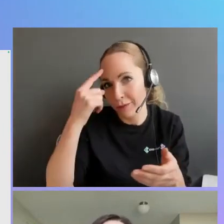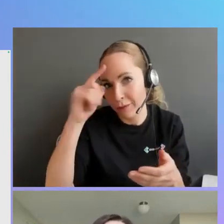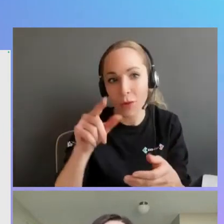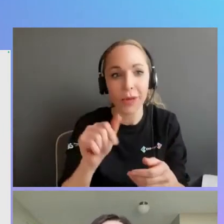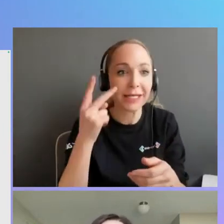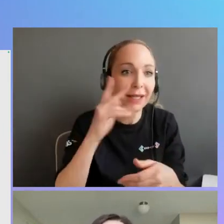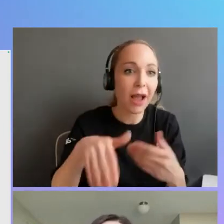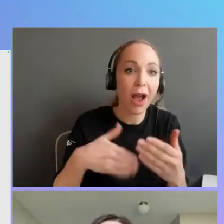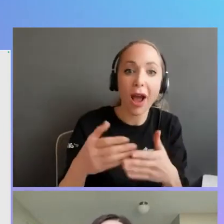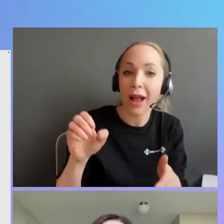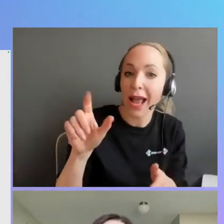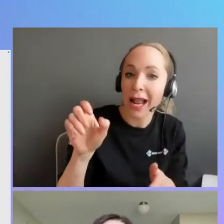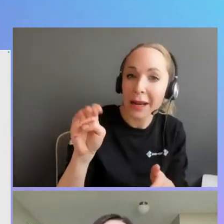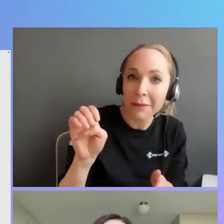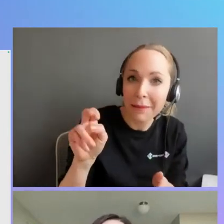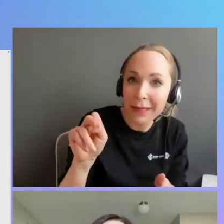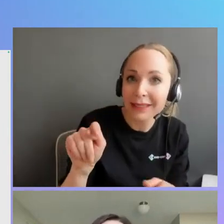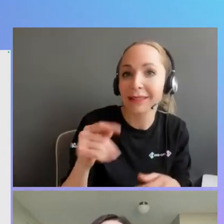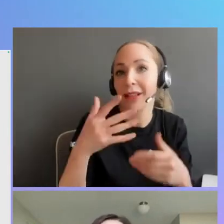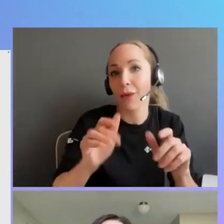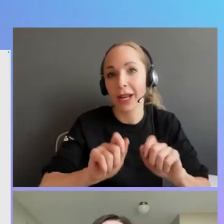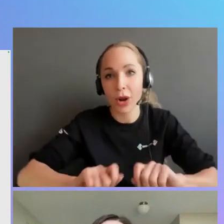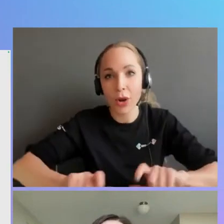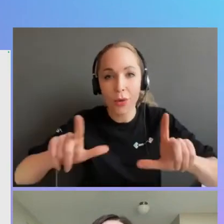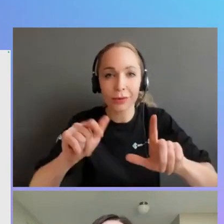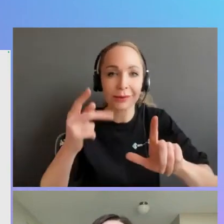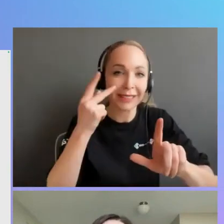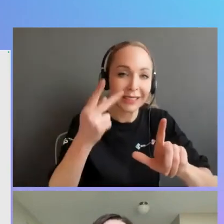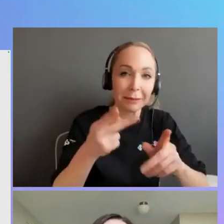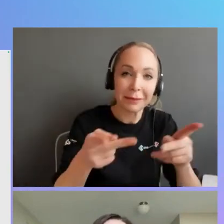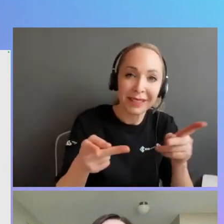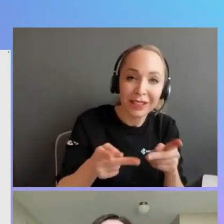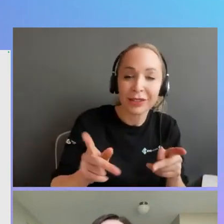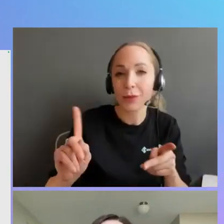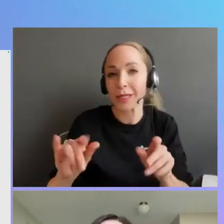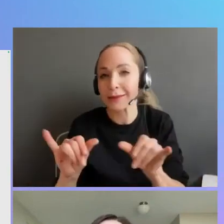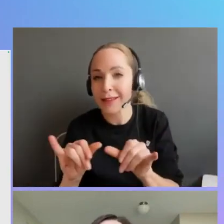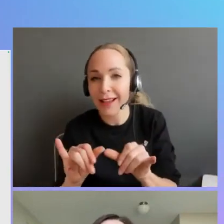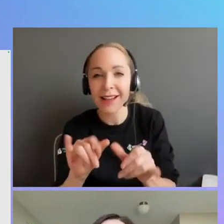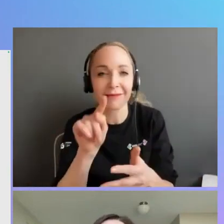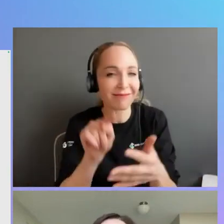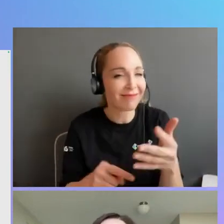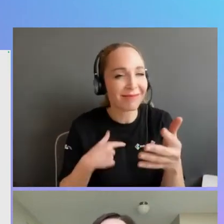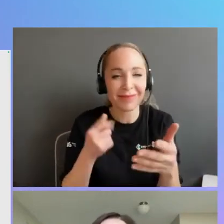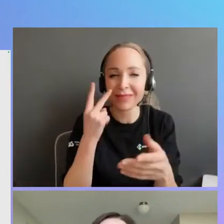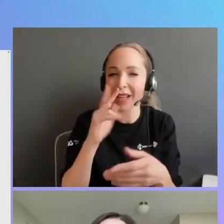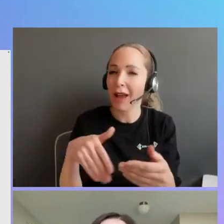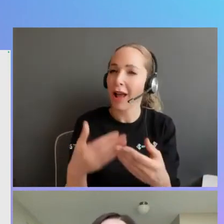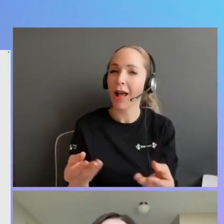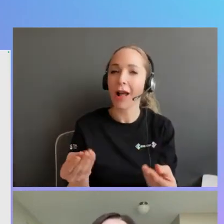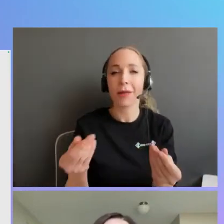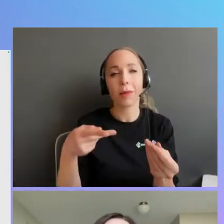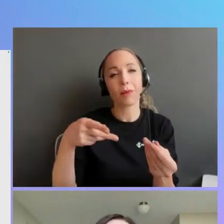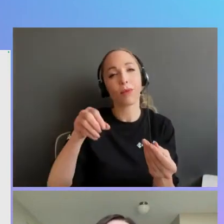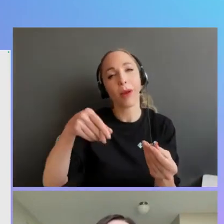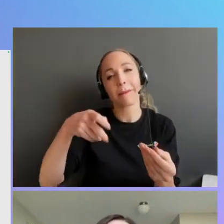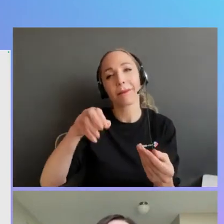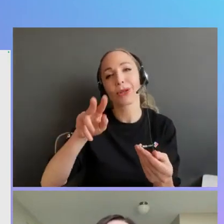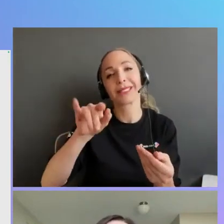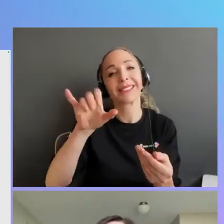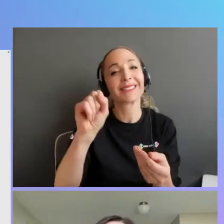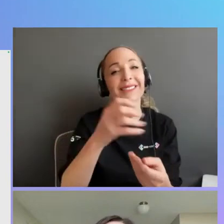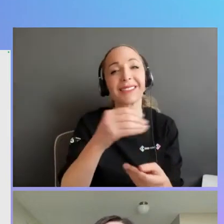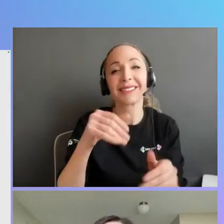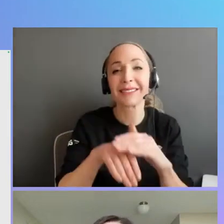loaded. We know the position and the size of them, where a user would find and interact with them, and we have access to all the properties in the accessibility layer.